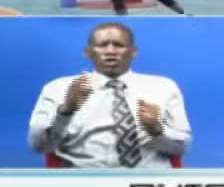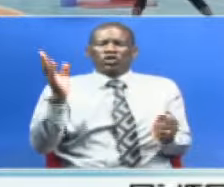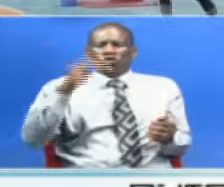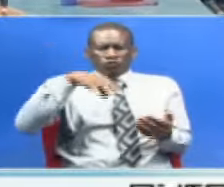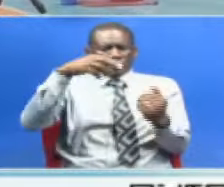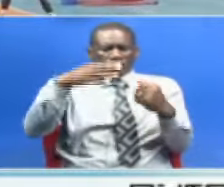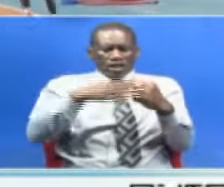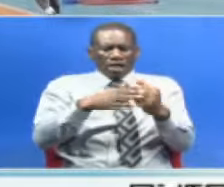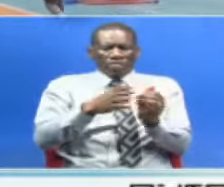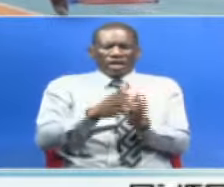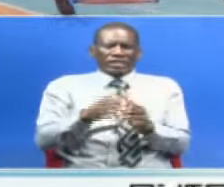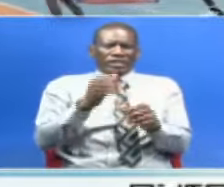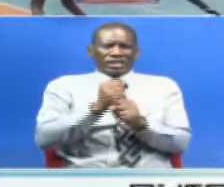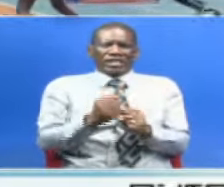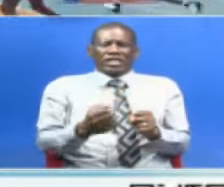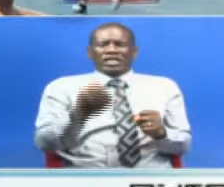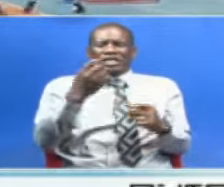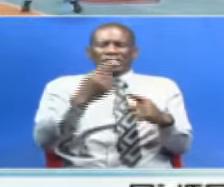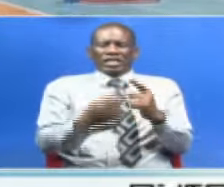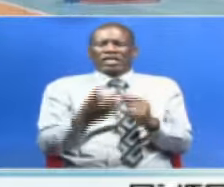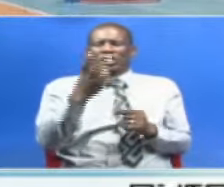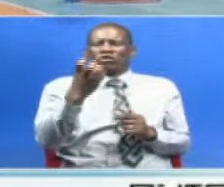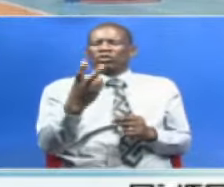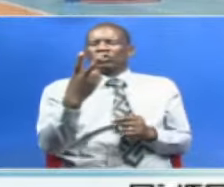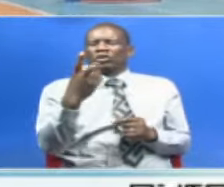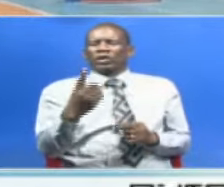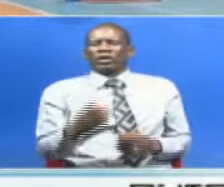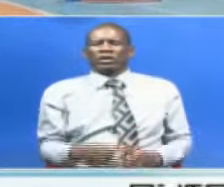in 2021.